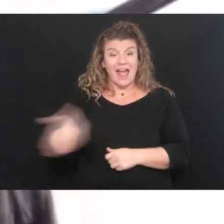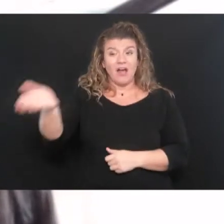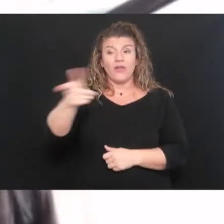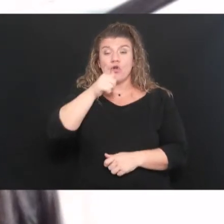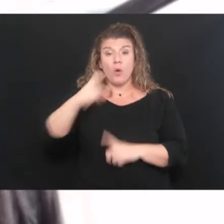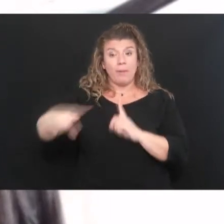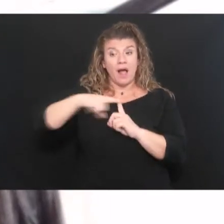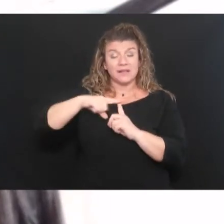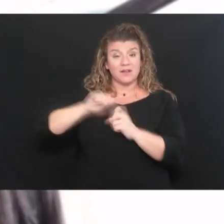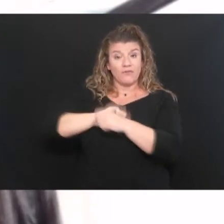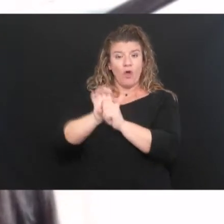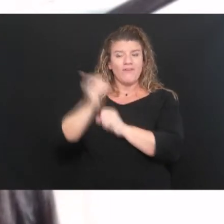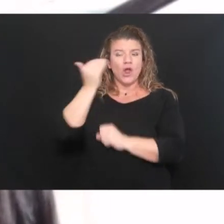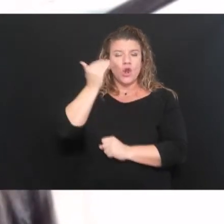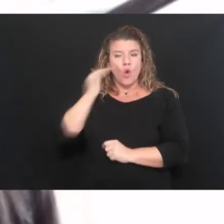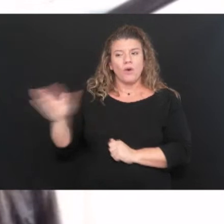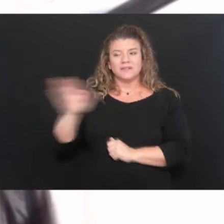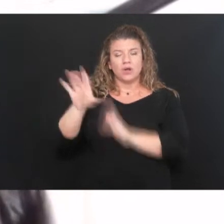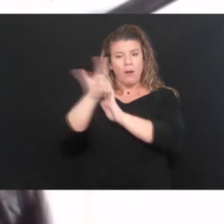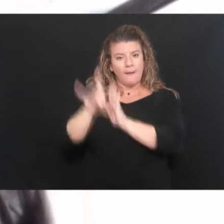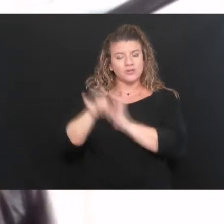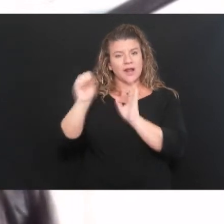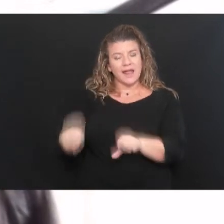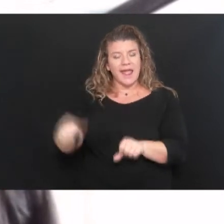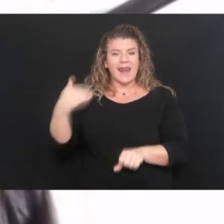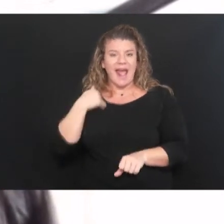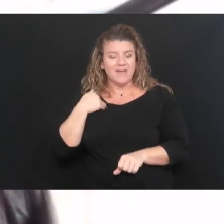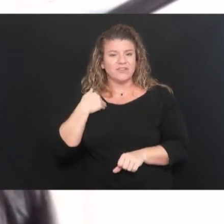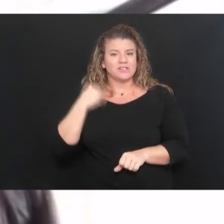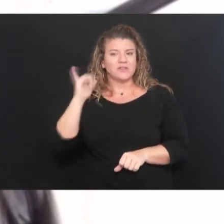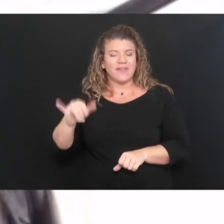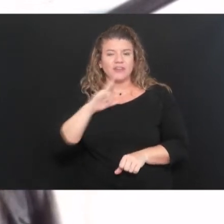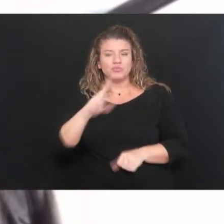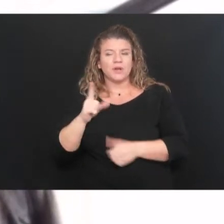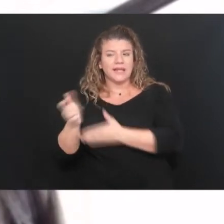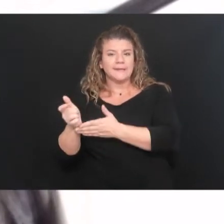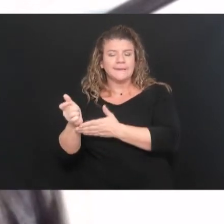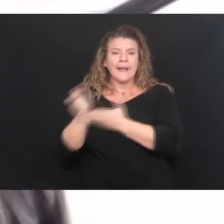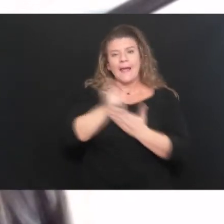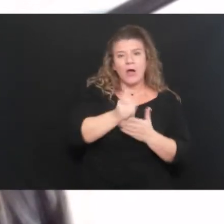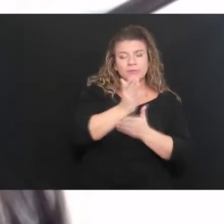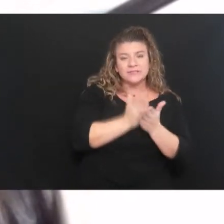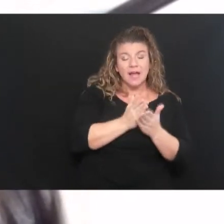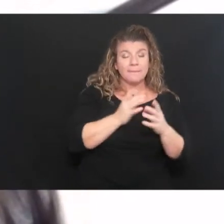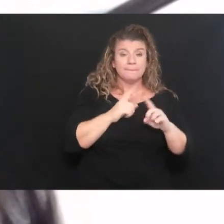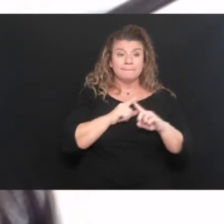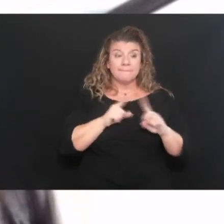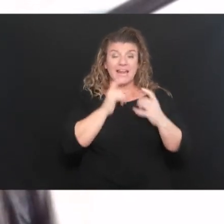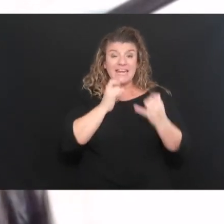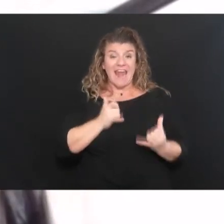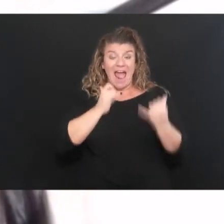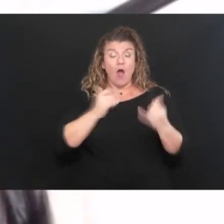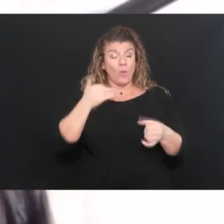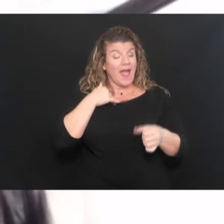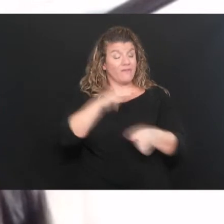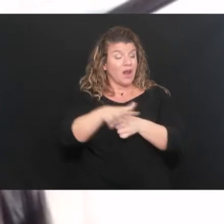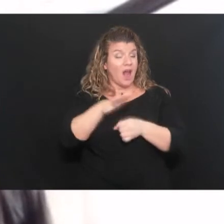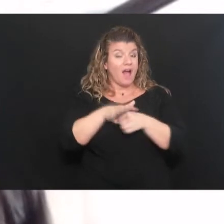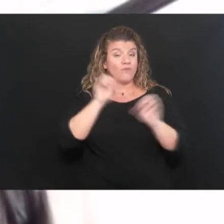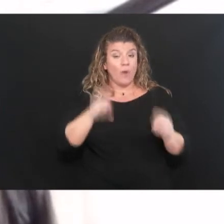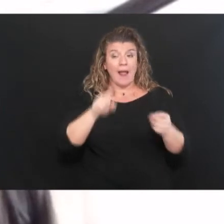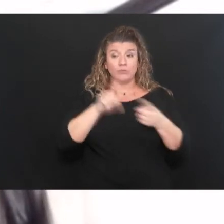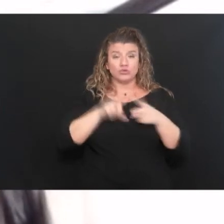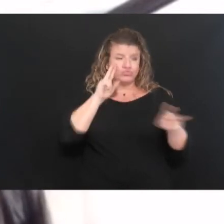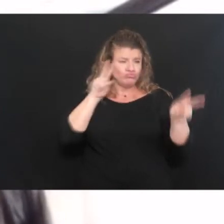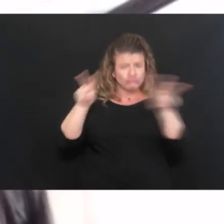that it's an option for them to have it. So I think that's why the demand has increased across the state. But for now, we do have enough that we're able to kind of shift